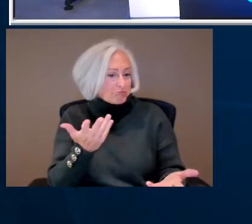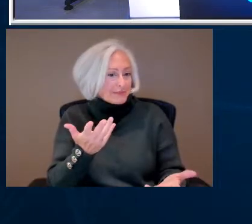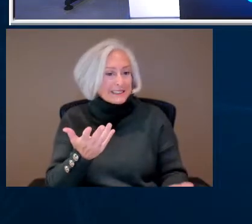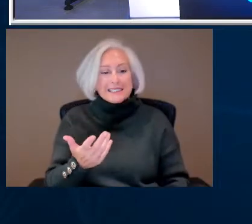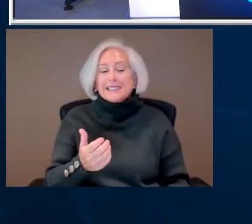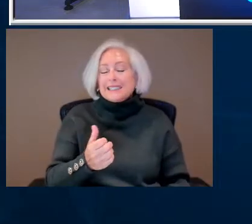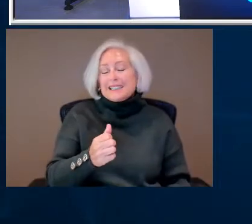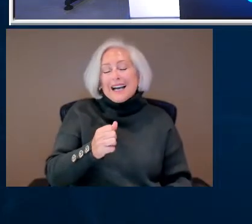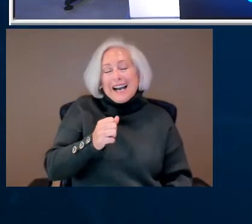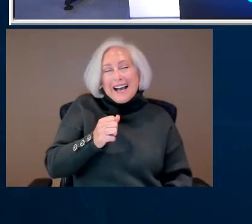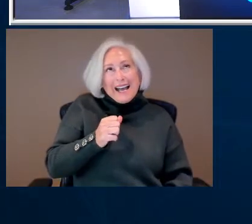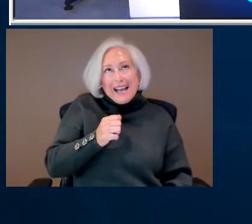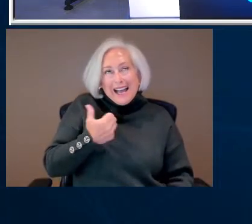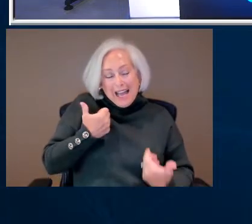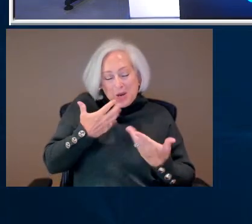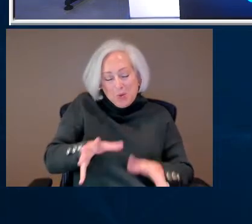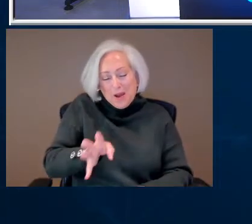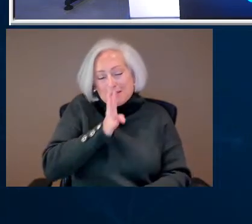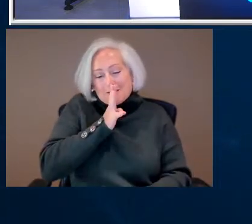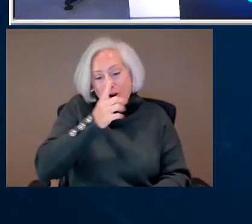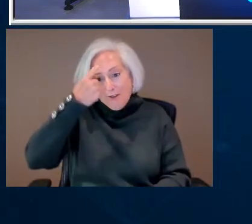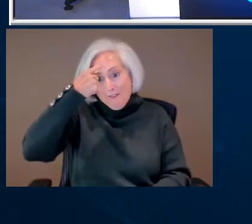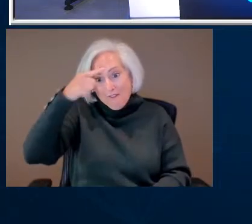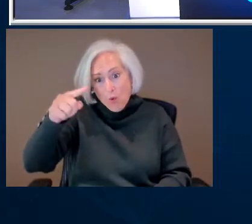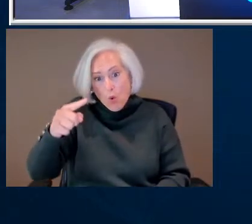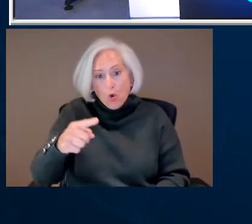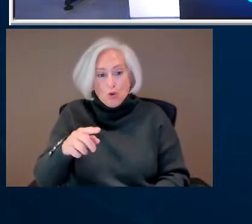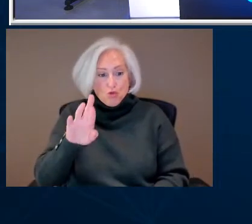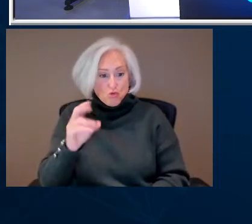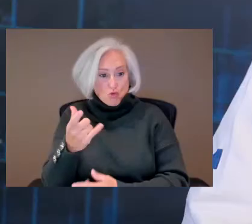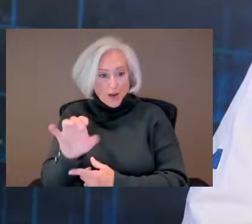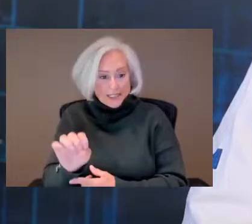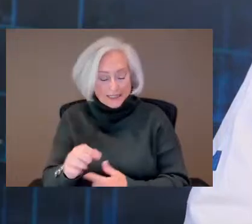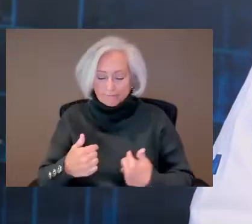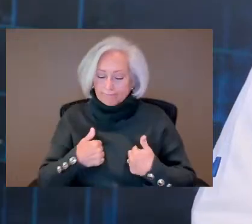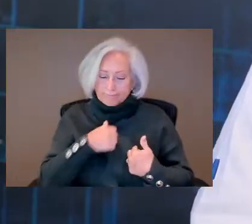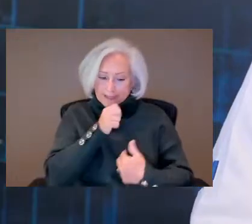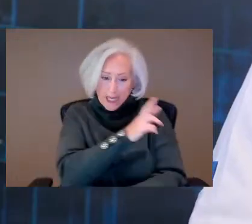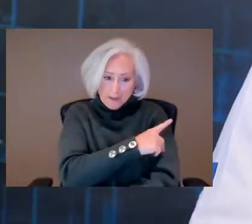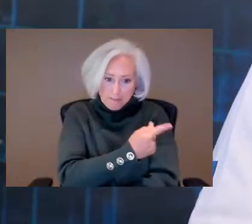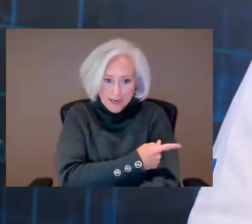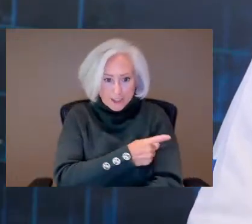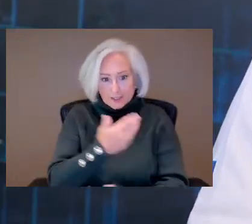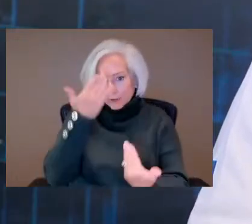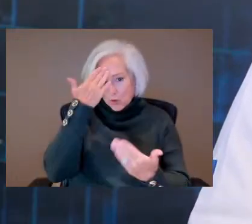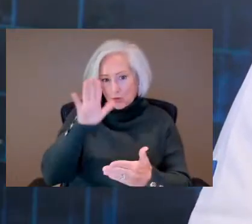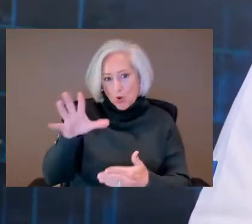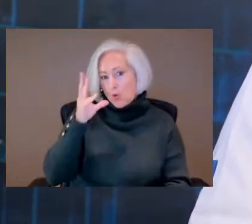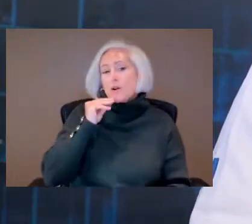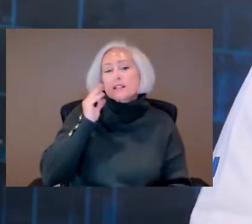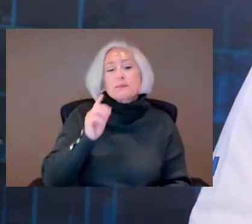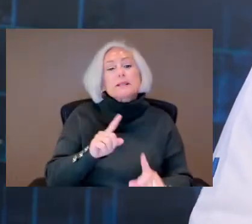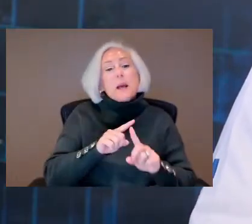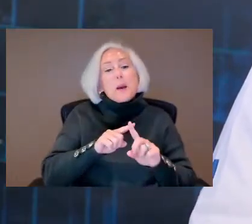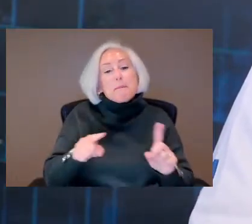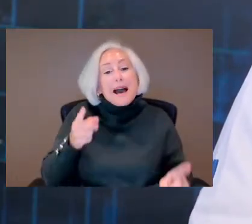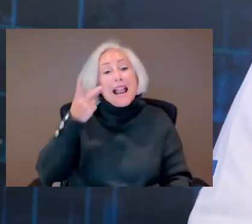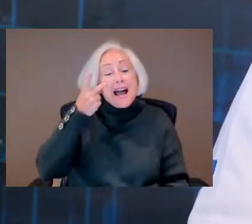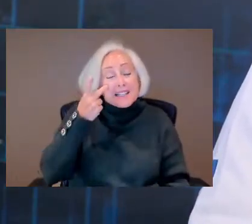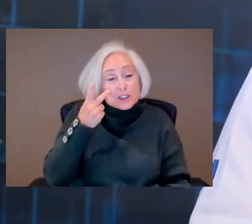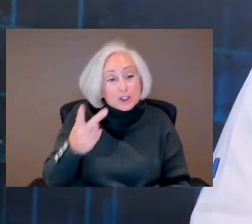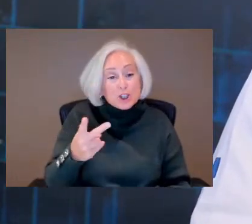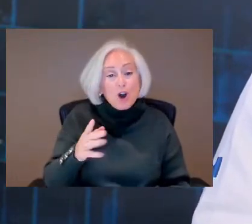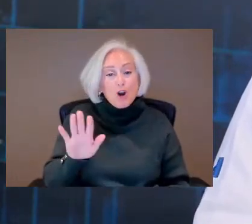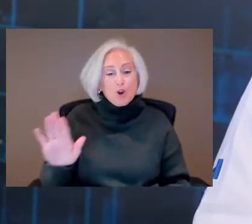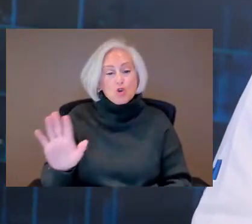because I'm not the patient. I don't know what they're going through, but I saw what Reggie said, which was, like I said earlier on,